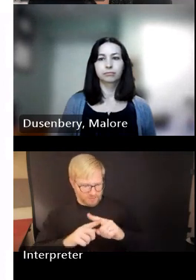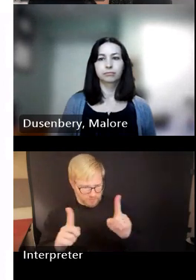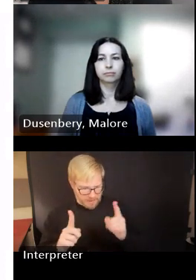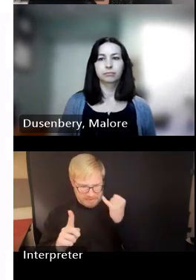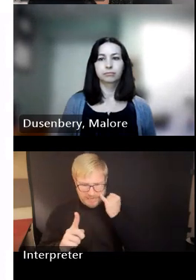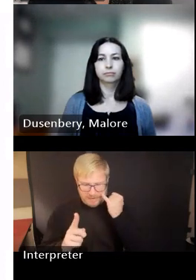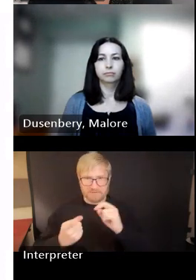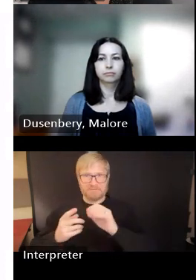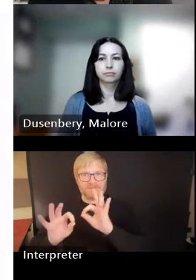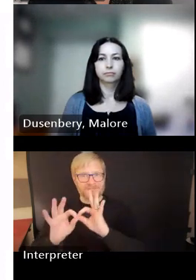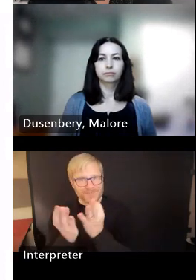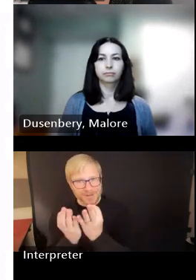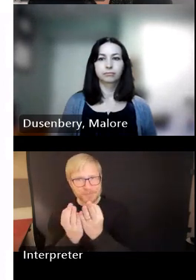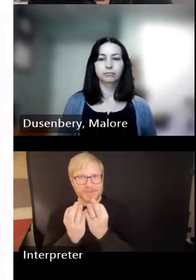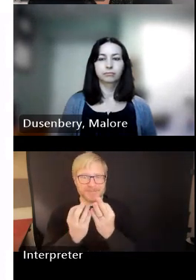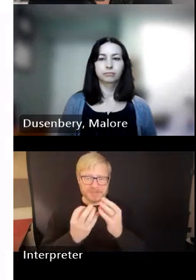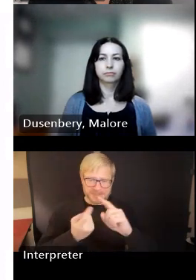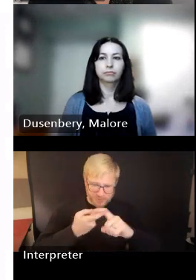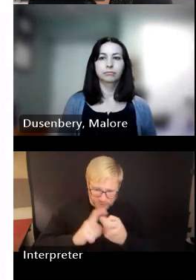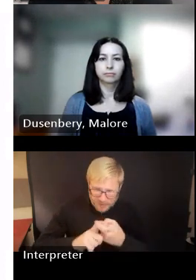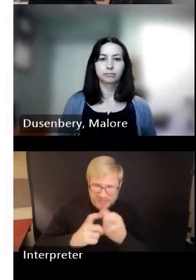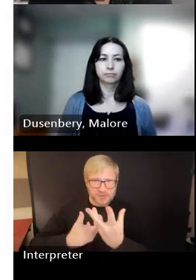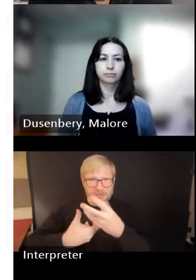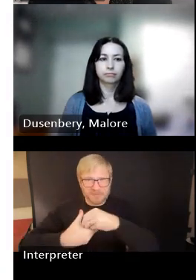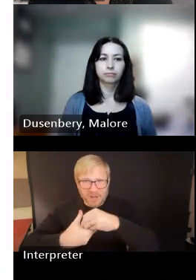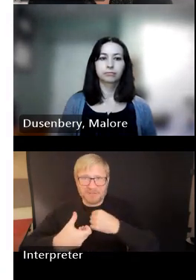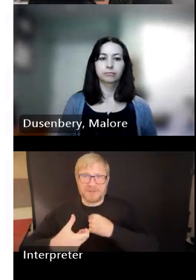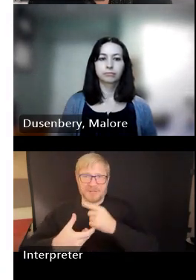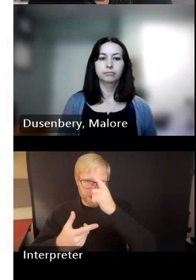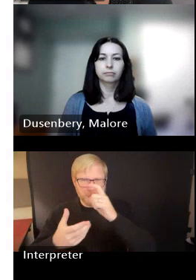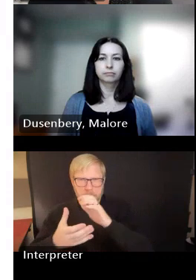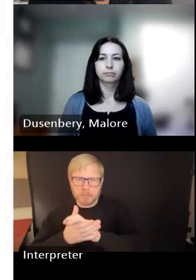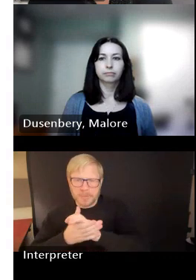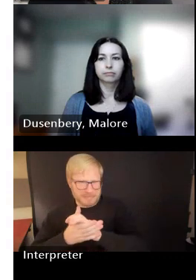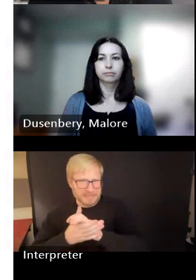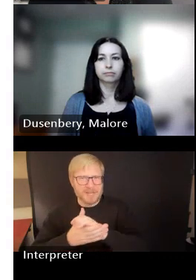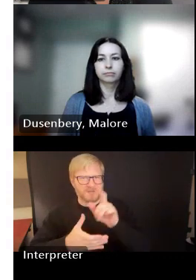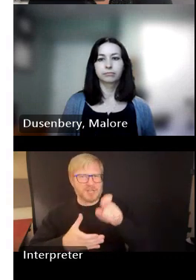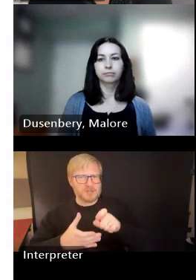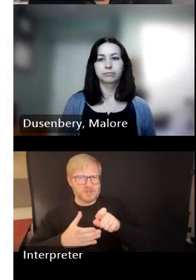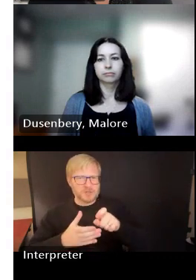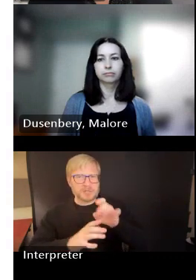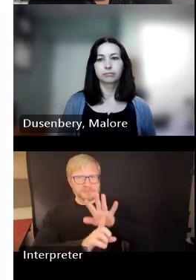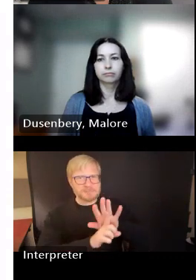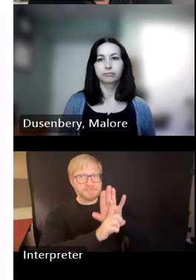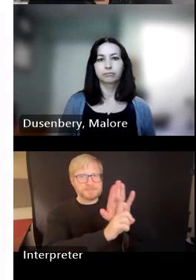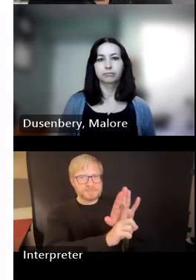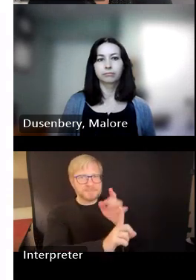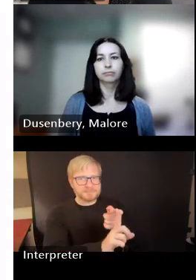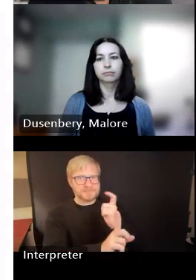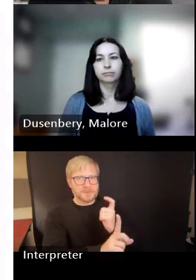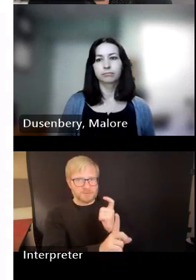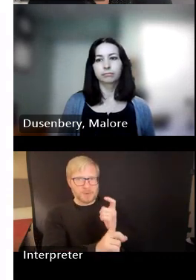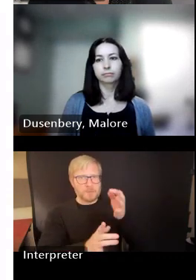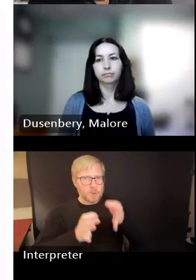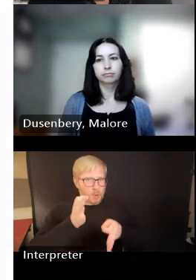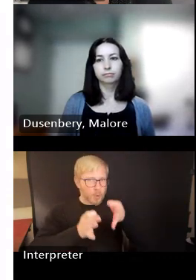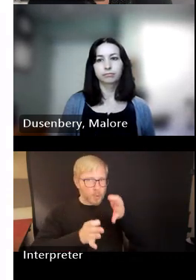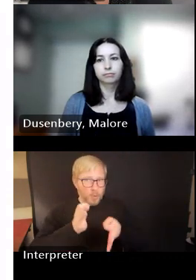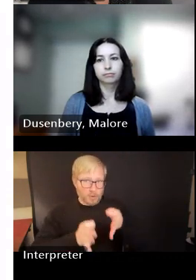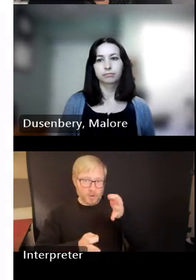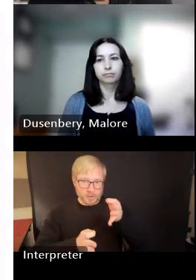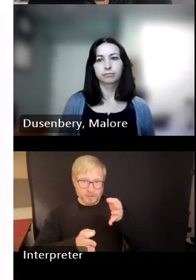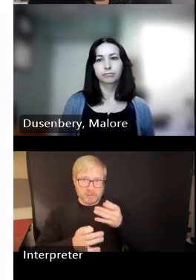the obstacles in the courtrooms if that's what survivor wishes. If survivor says, no, I'd rather come alone and we don't ask them